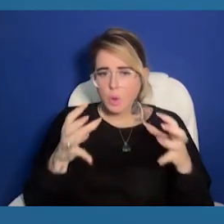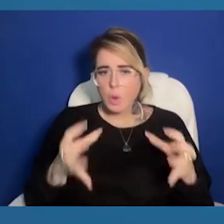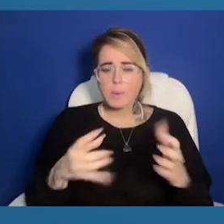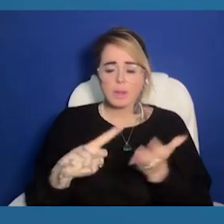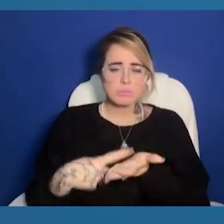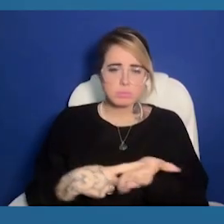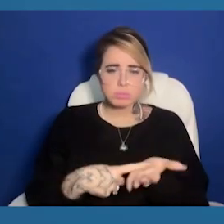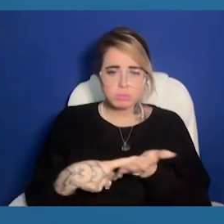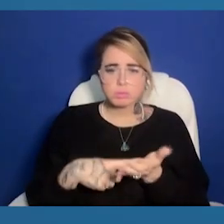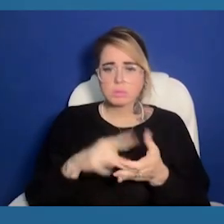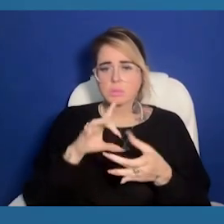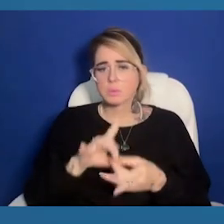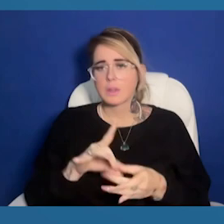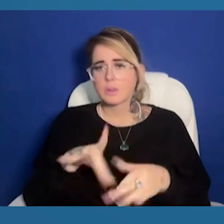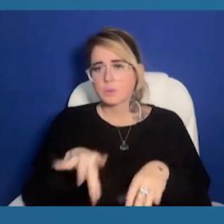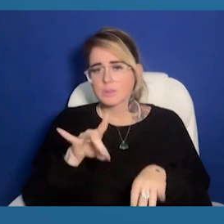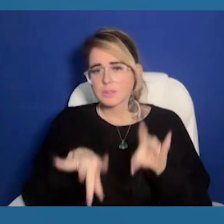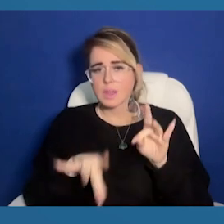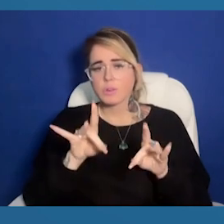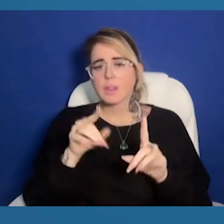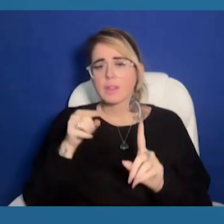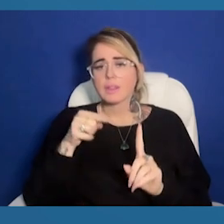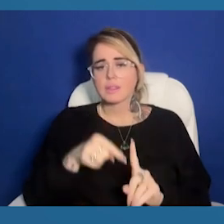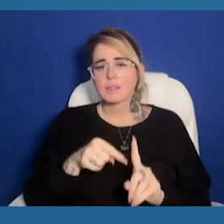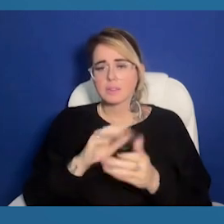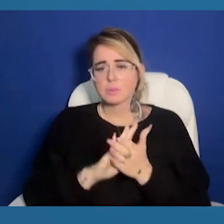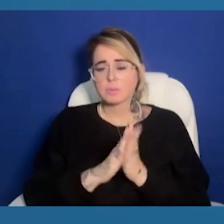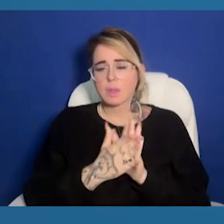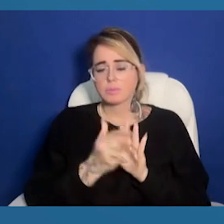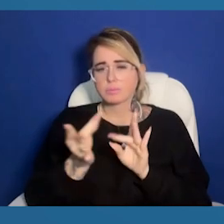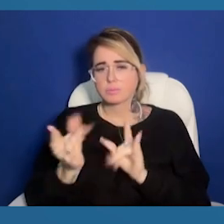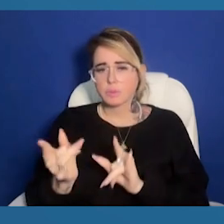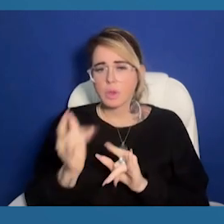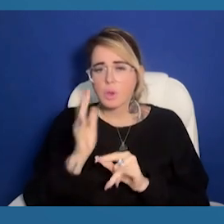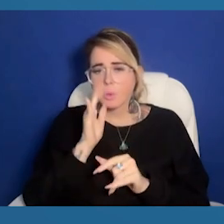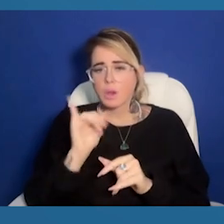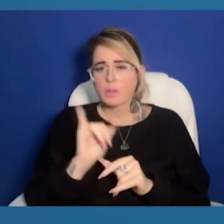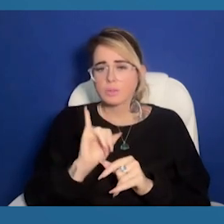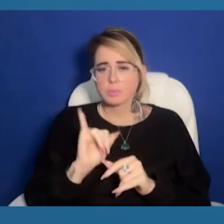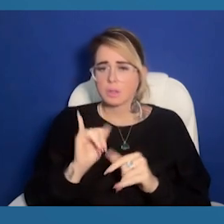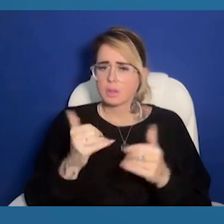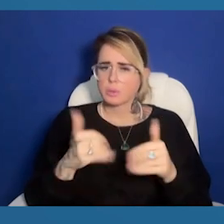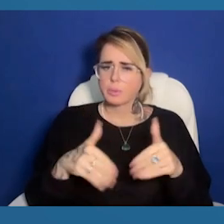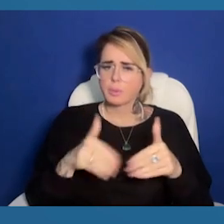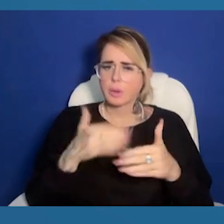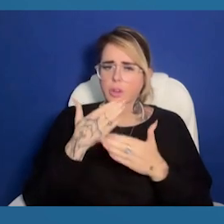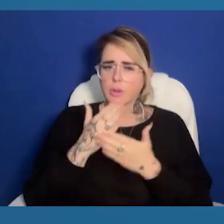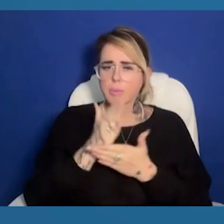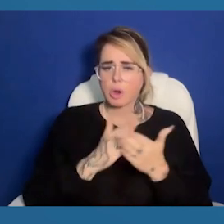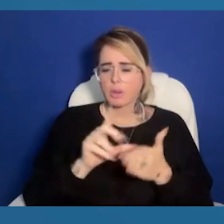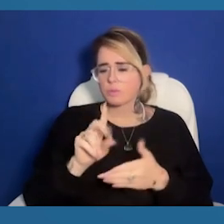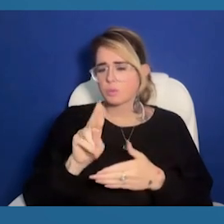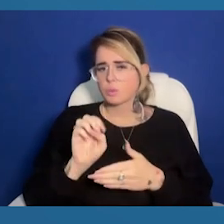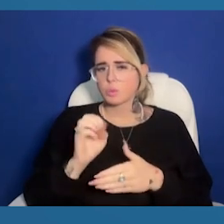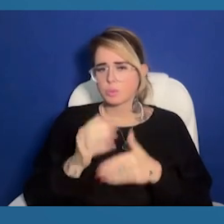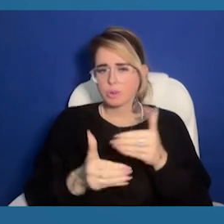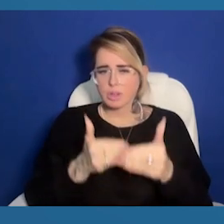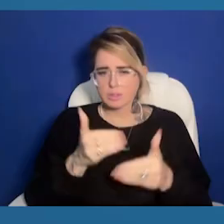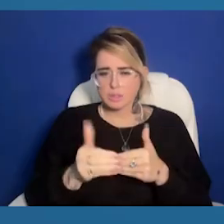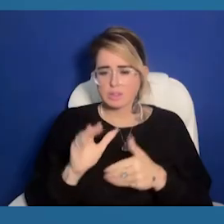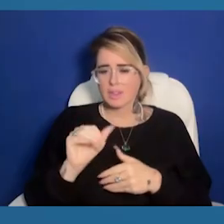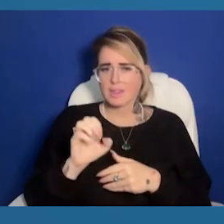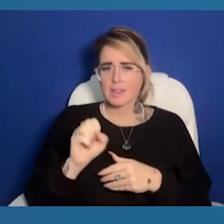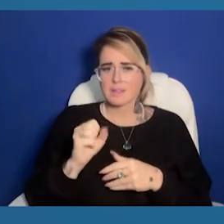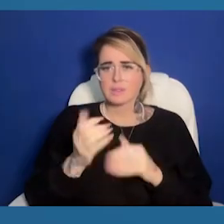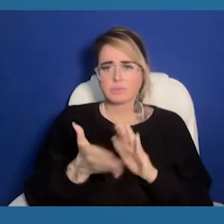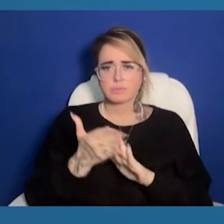around discovery. This streamlines that, and I think this will be a really substantive part of due process, moving our cases more quickly through the